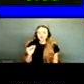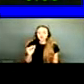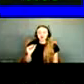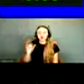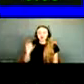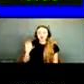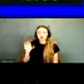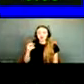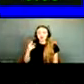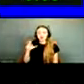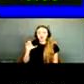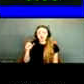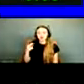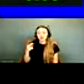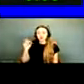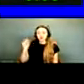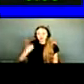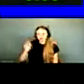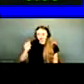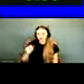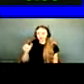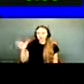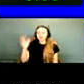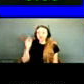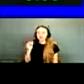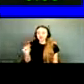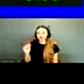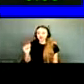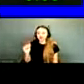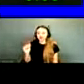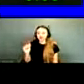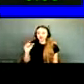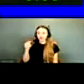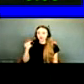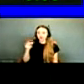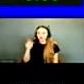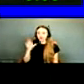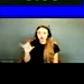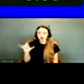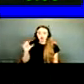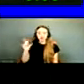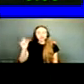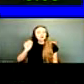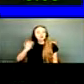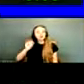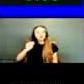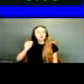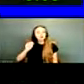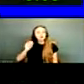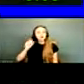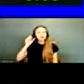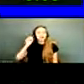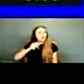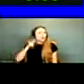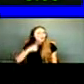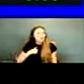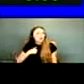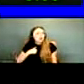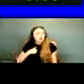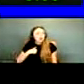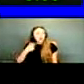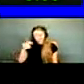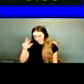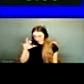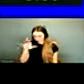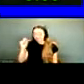Che. Yes. Councilmember Che votes yes. Councilmember Gray. Yes. Can you hear me? Councilmember Gray